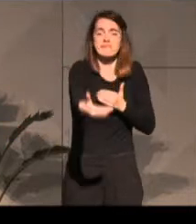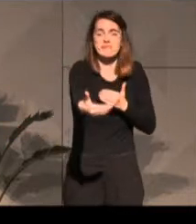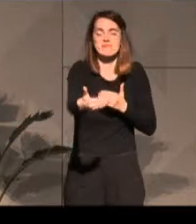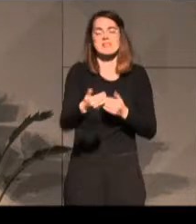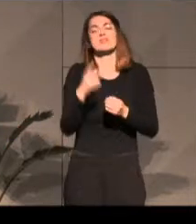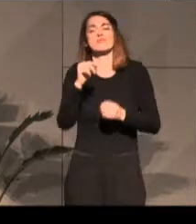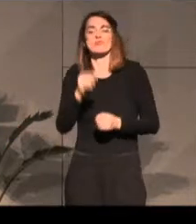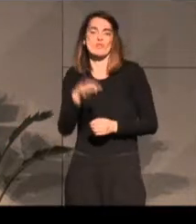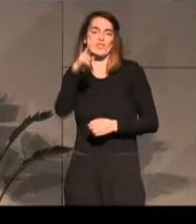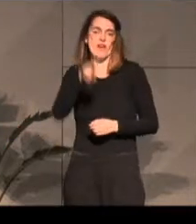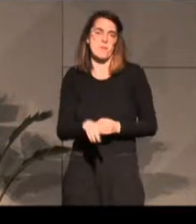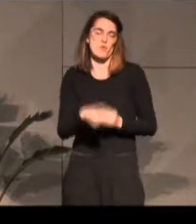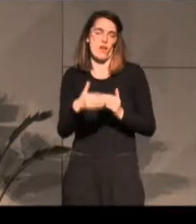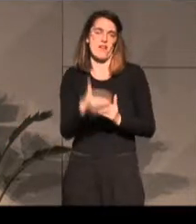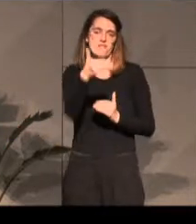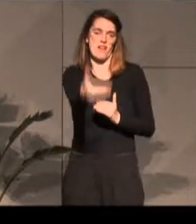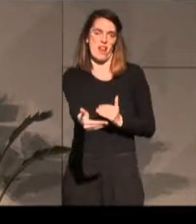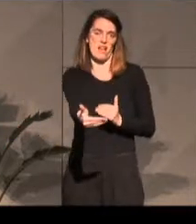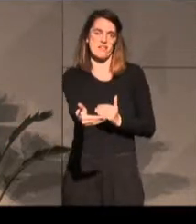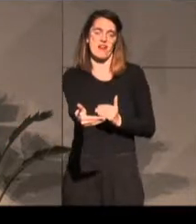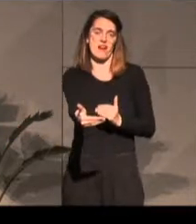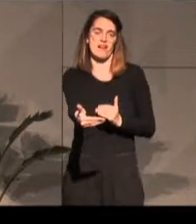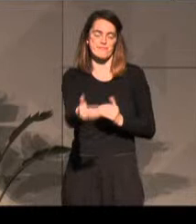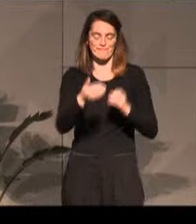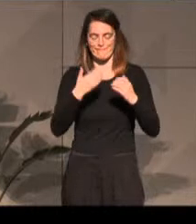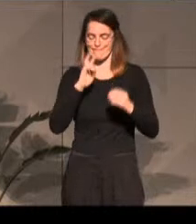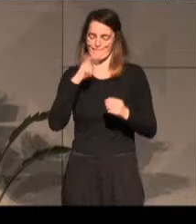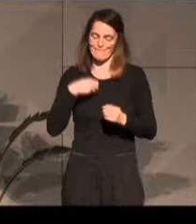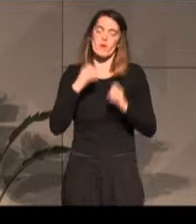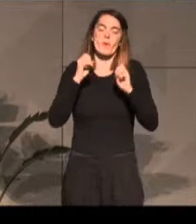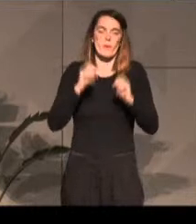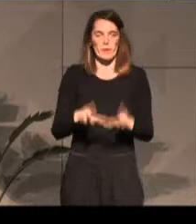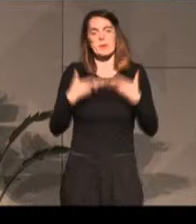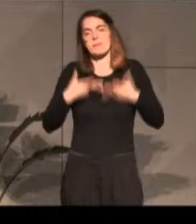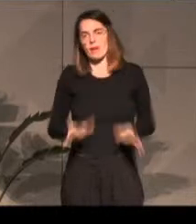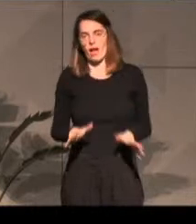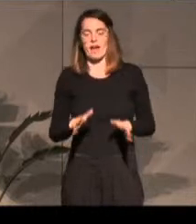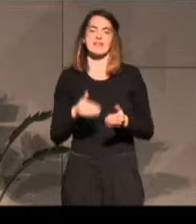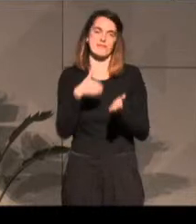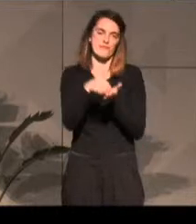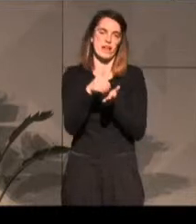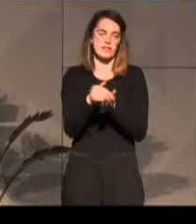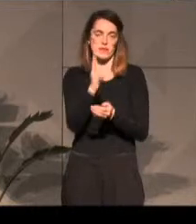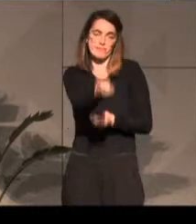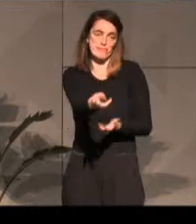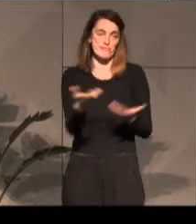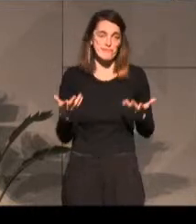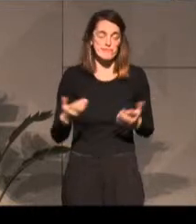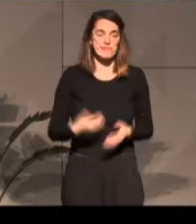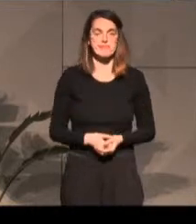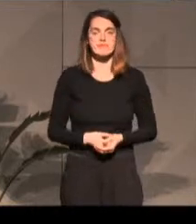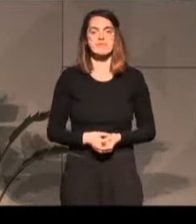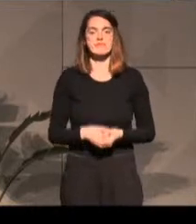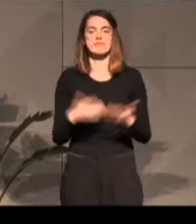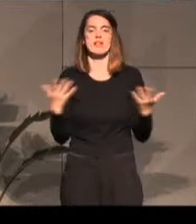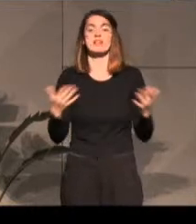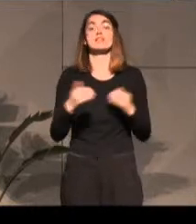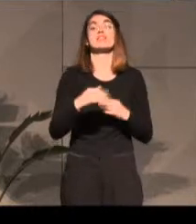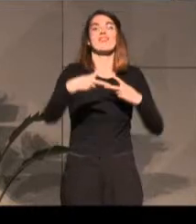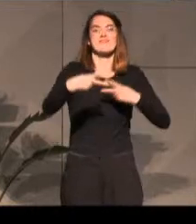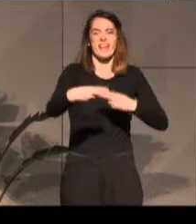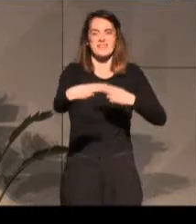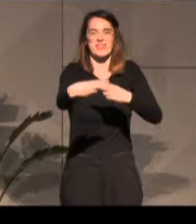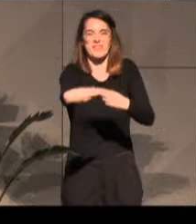3 until end of May. The people stayed for 2 more months voluntarily, and then we